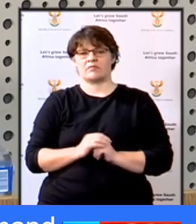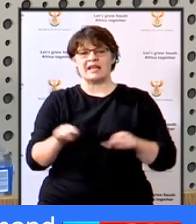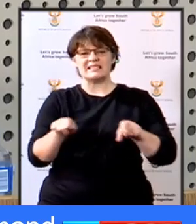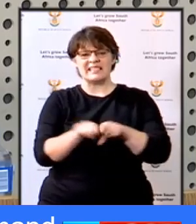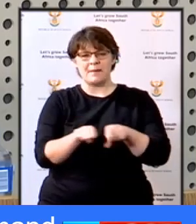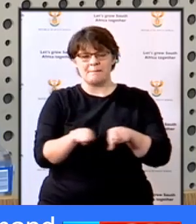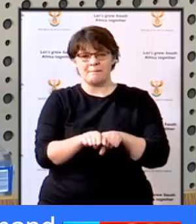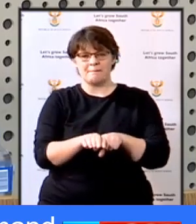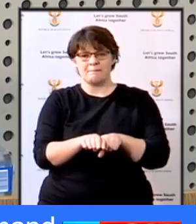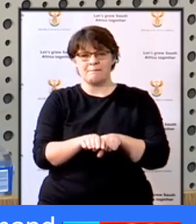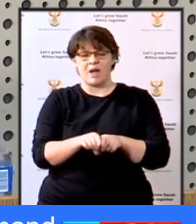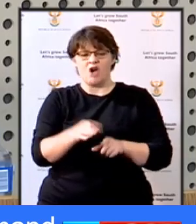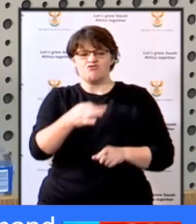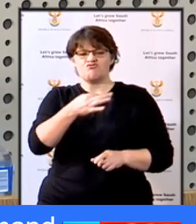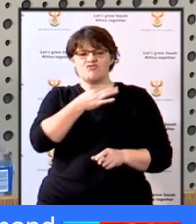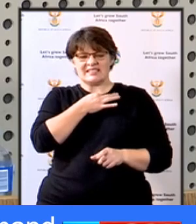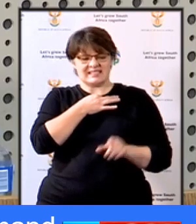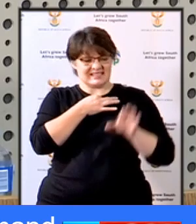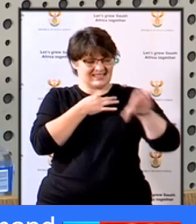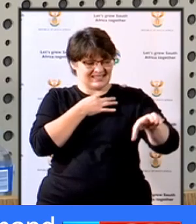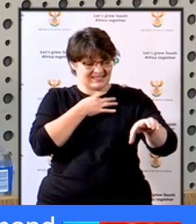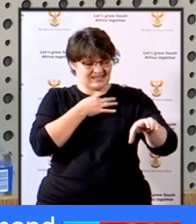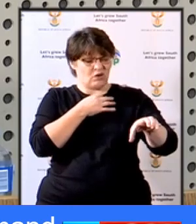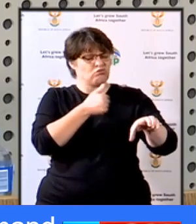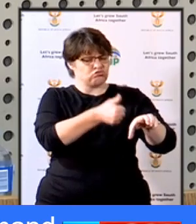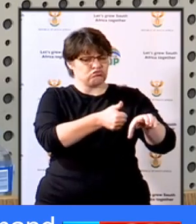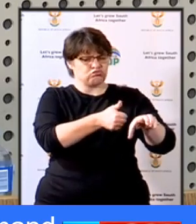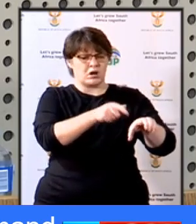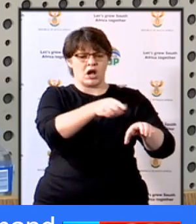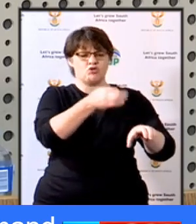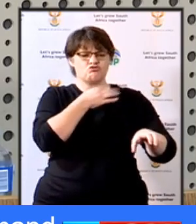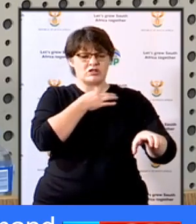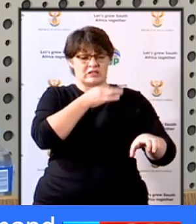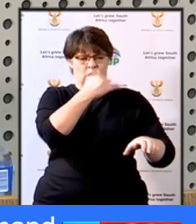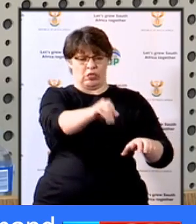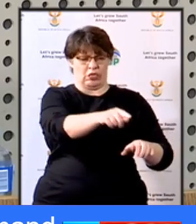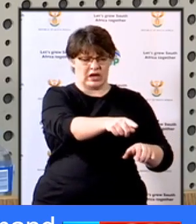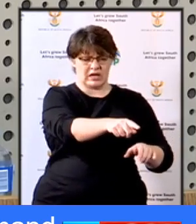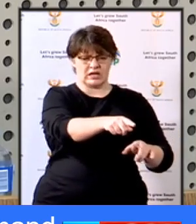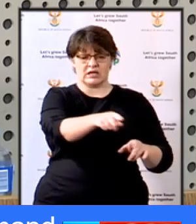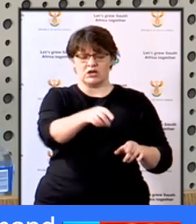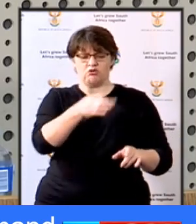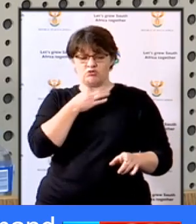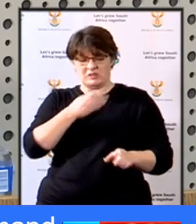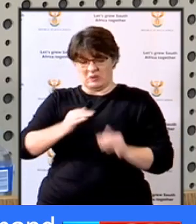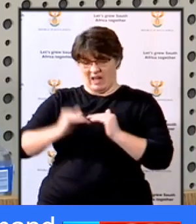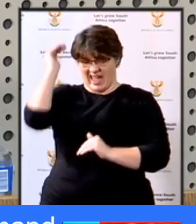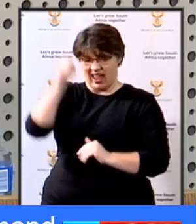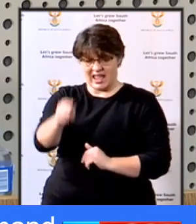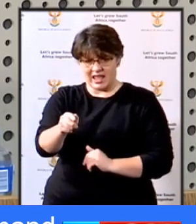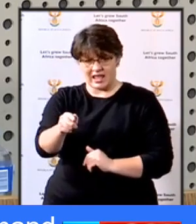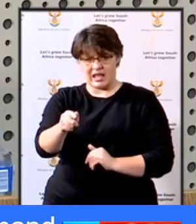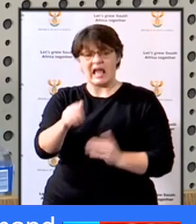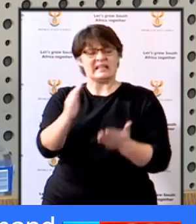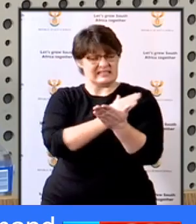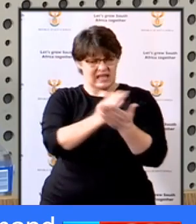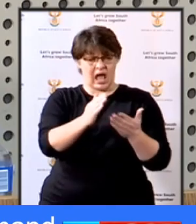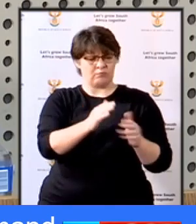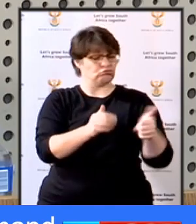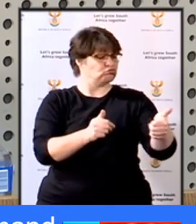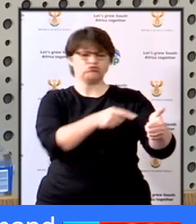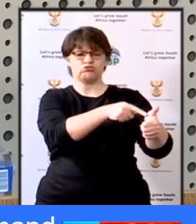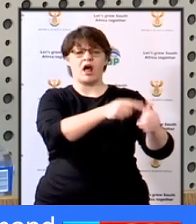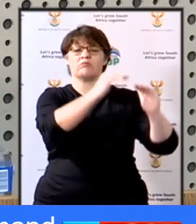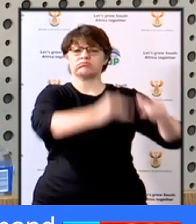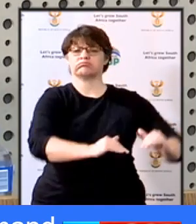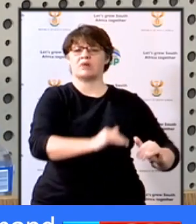risk, so it may be that there may be places that may go to level 2 before others, but